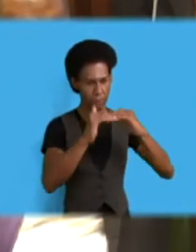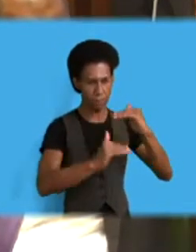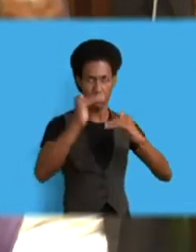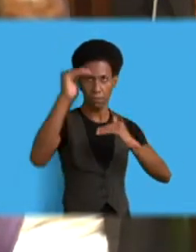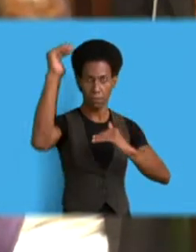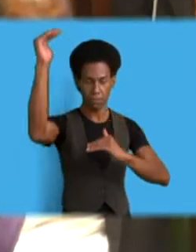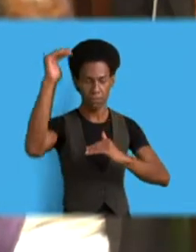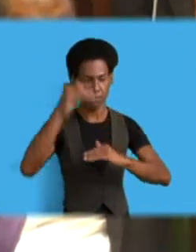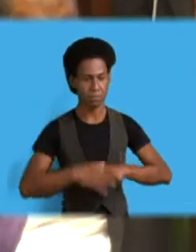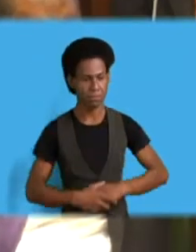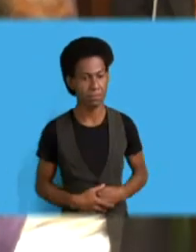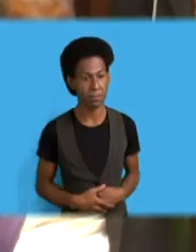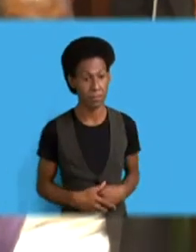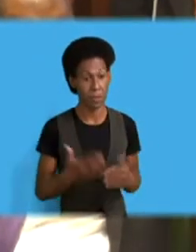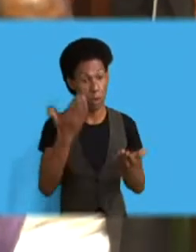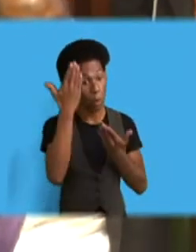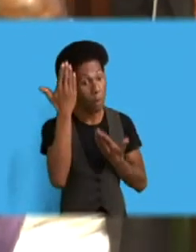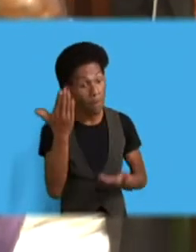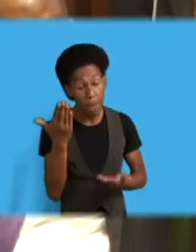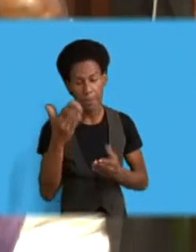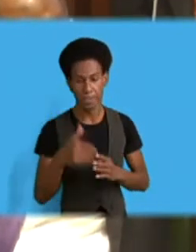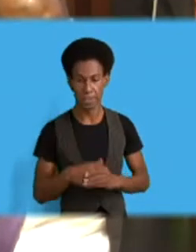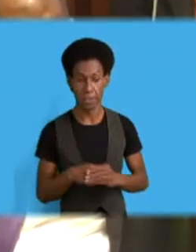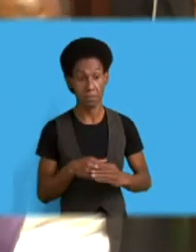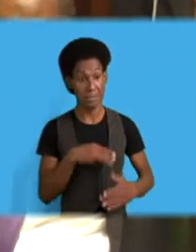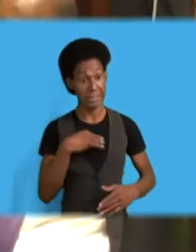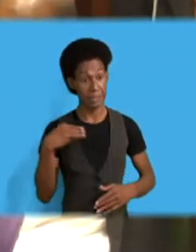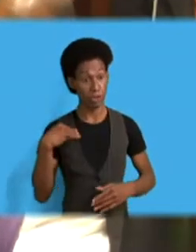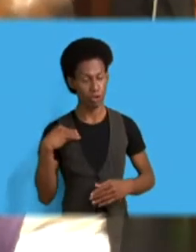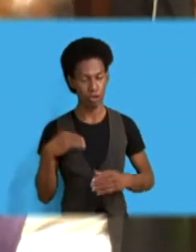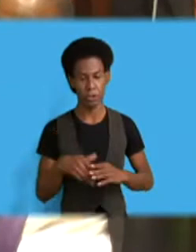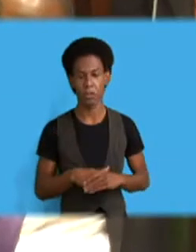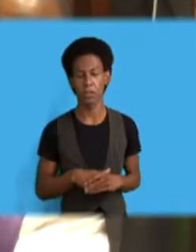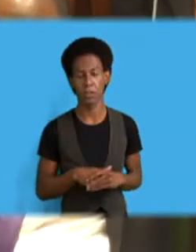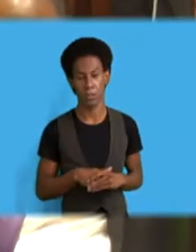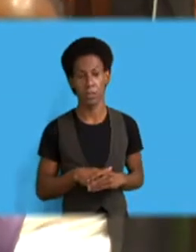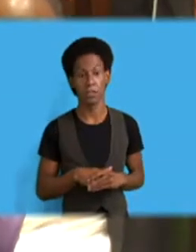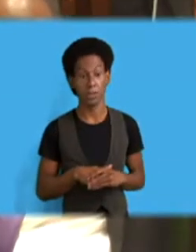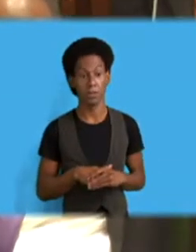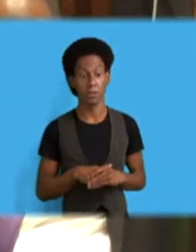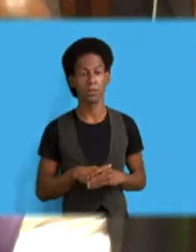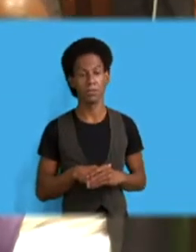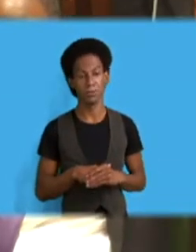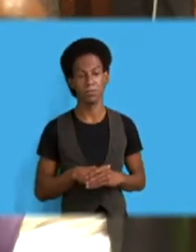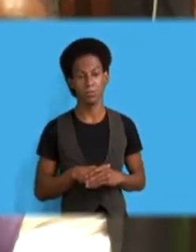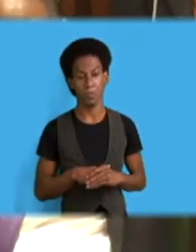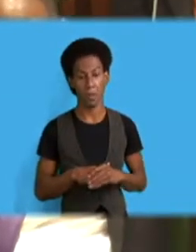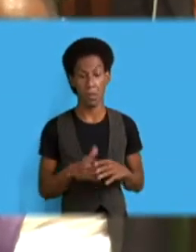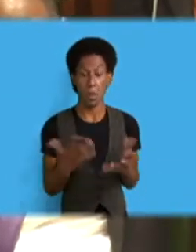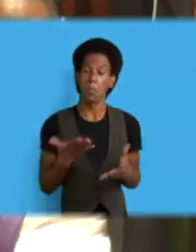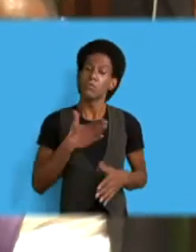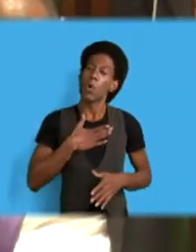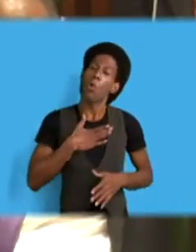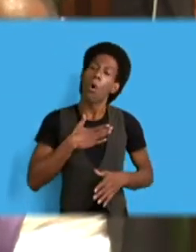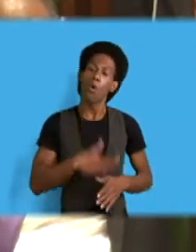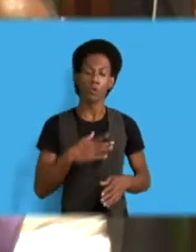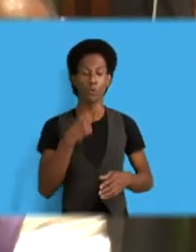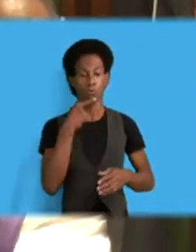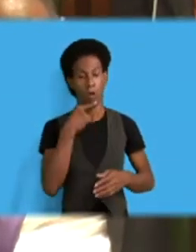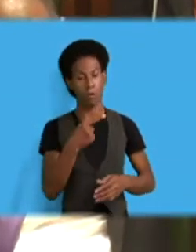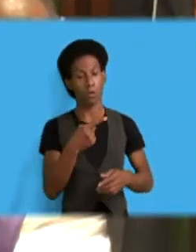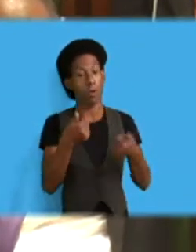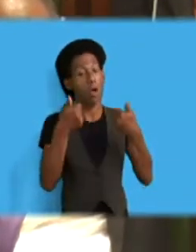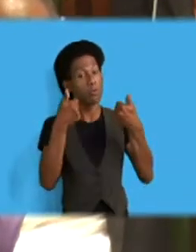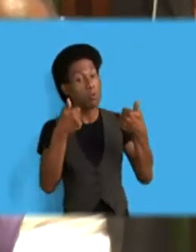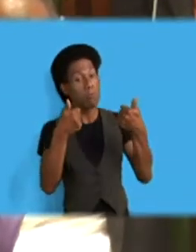The Honourable Minister has excelled to paint a very rosy picture of the Ministry, Mr. Deputy Speaker, and